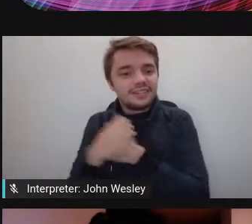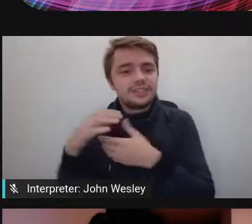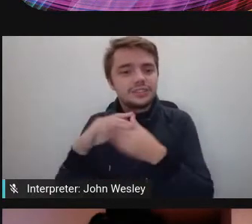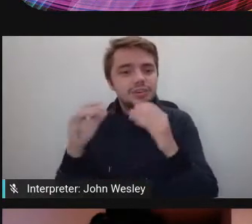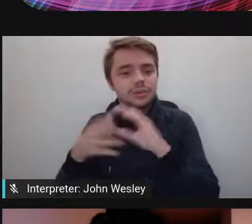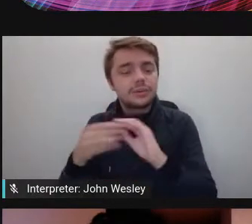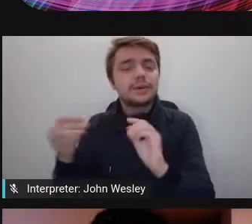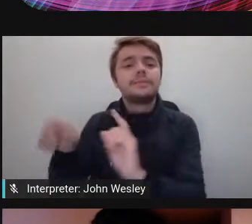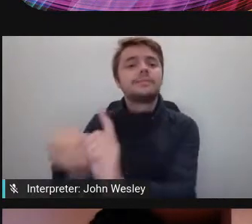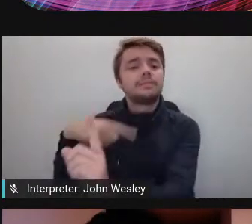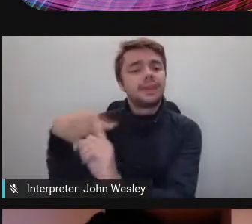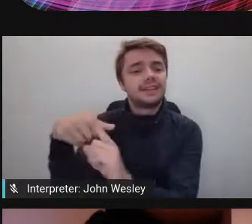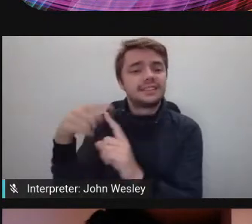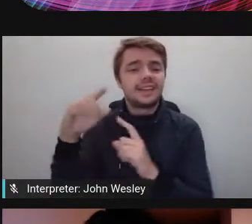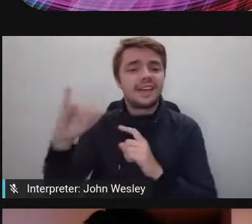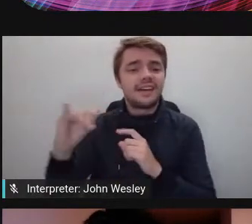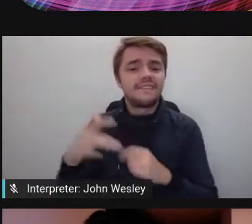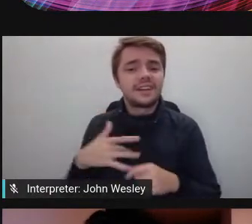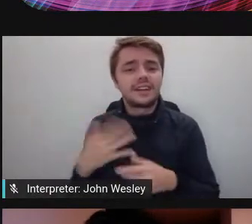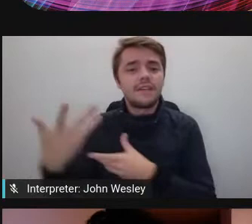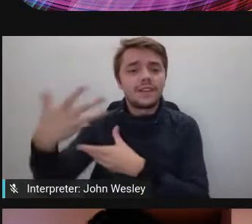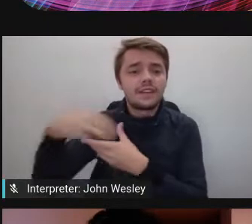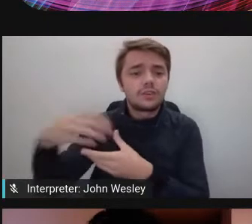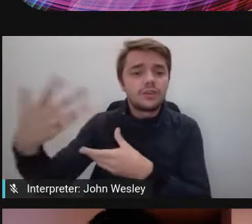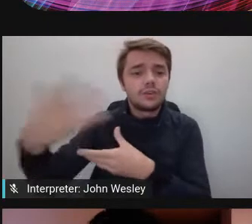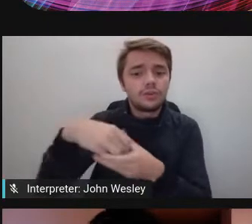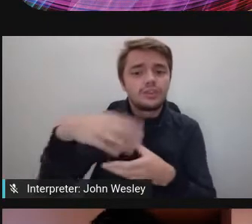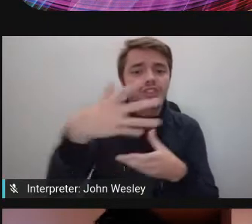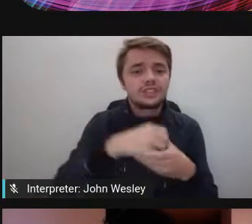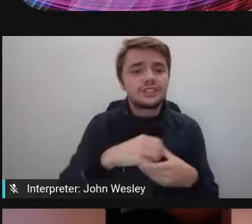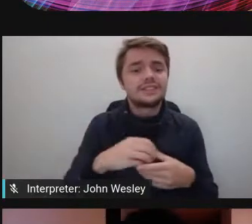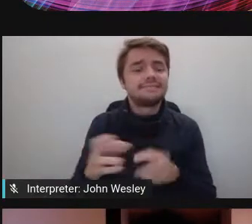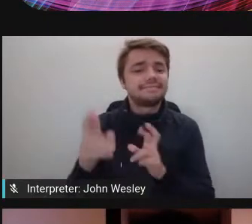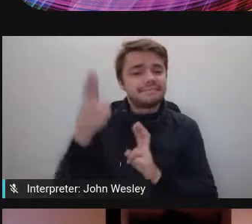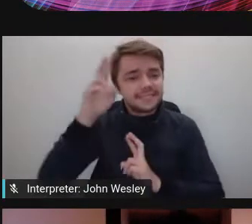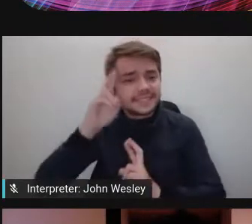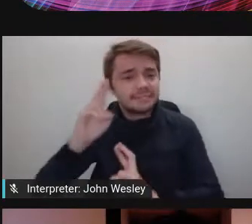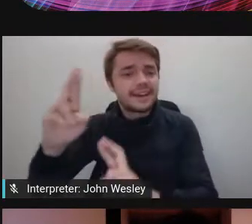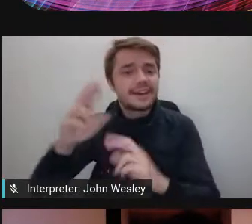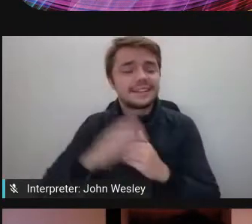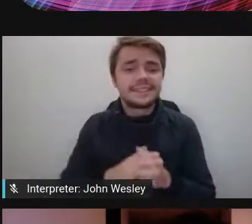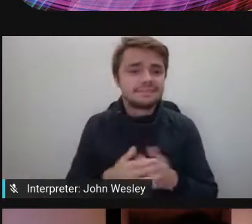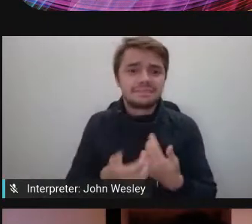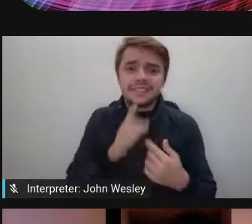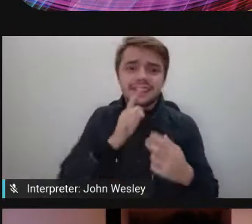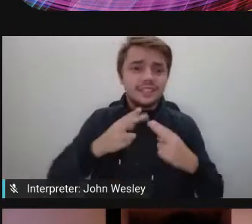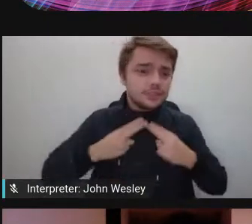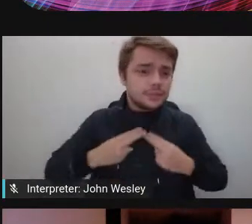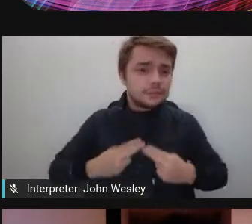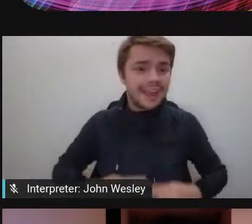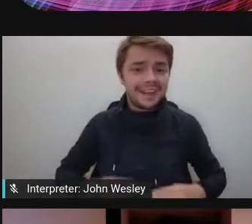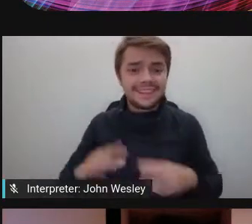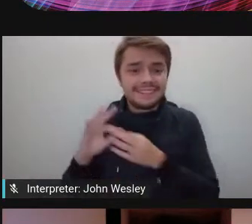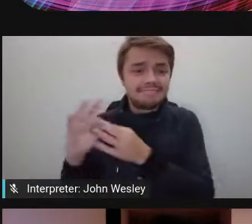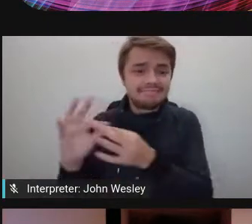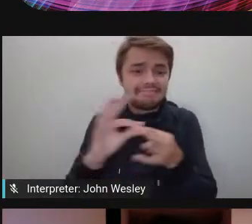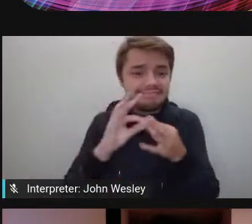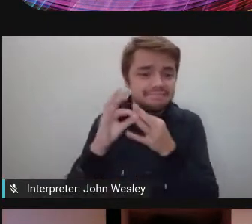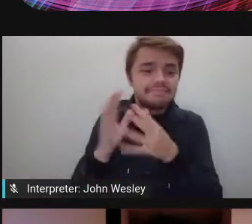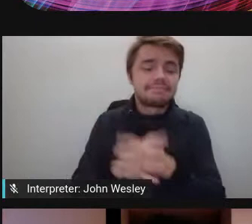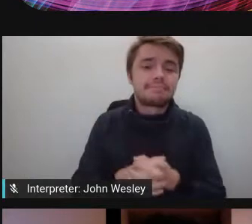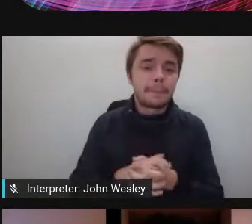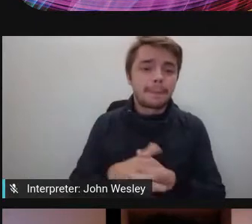about respect, about human beings, you know, and now that we've kind of starting to live,